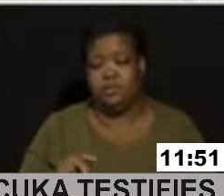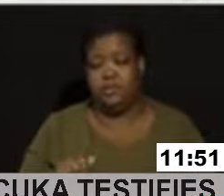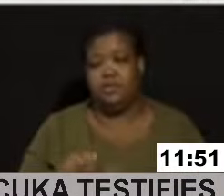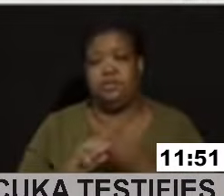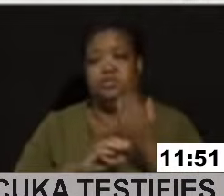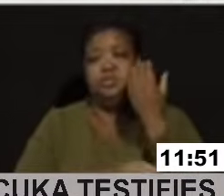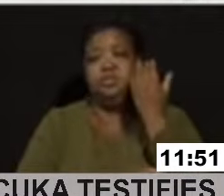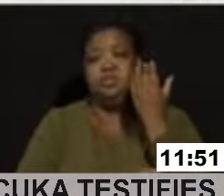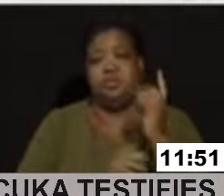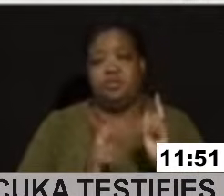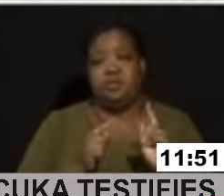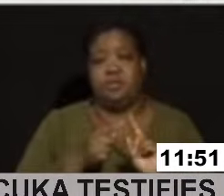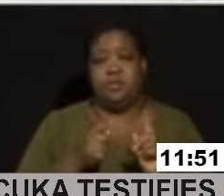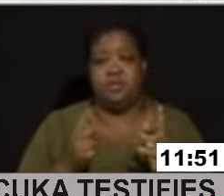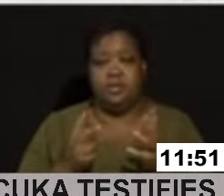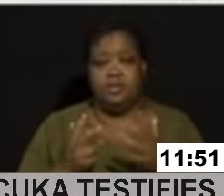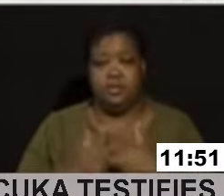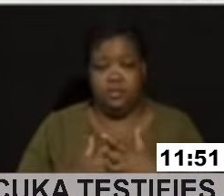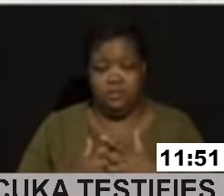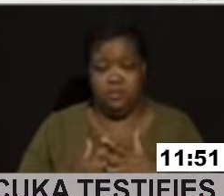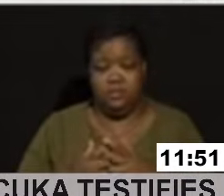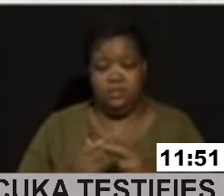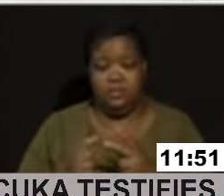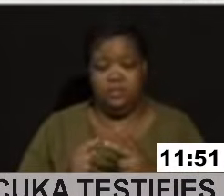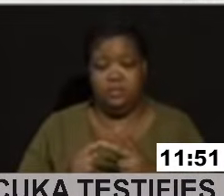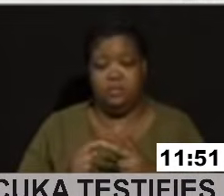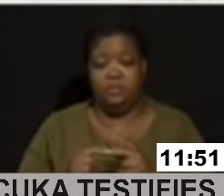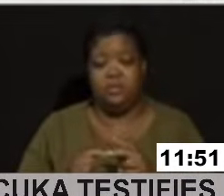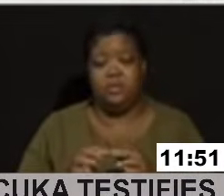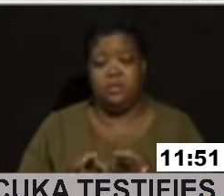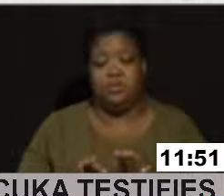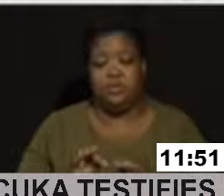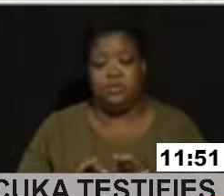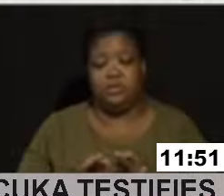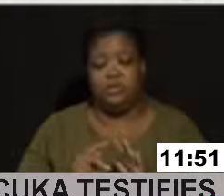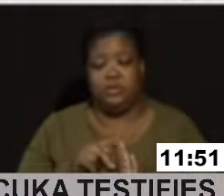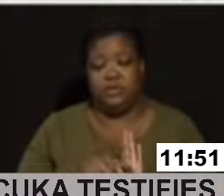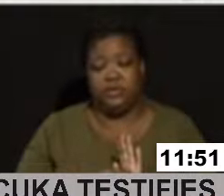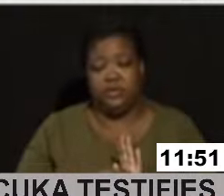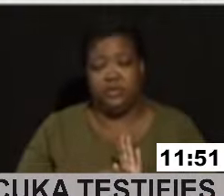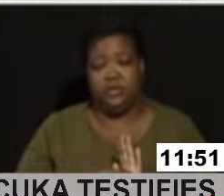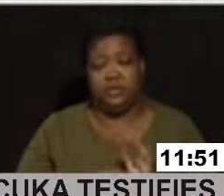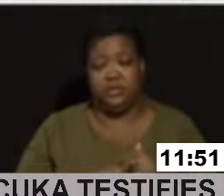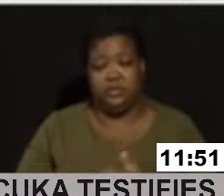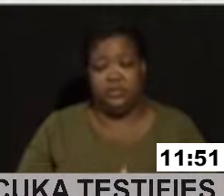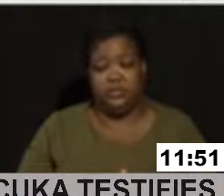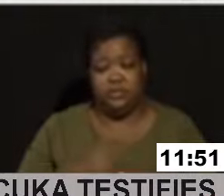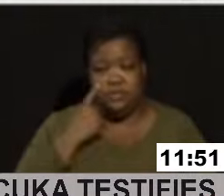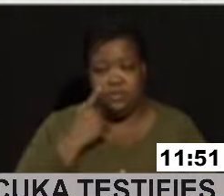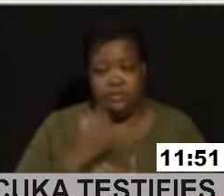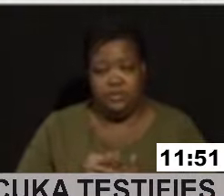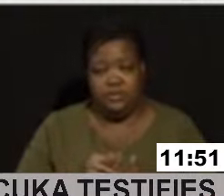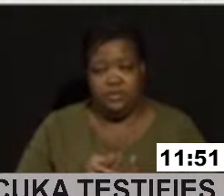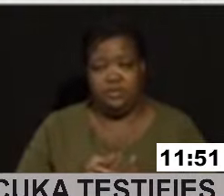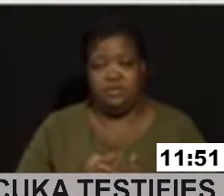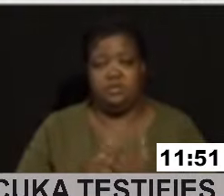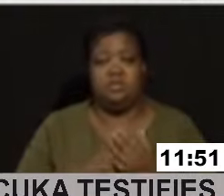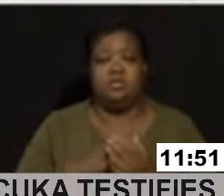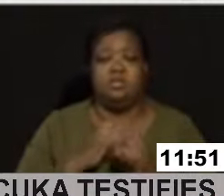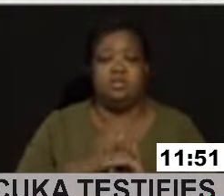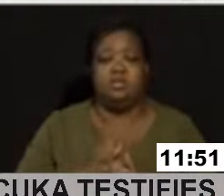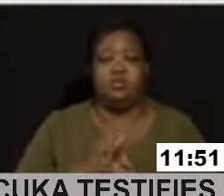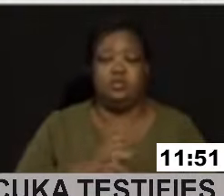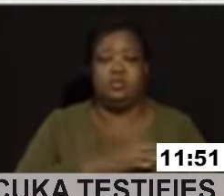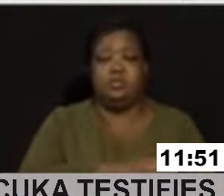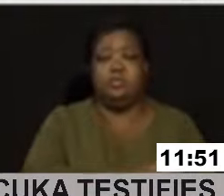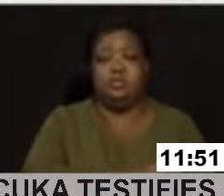mandate, informed by its prosecutorial policy, evidential sufficiency, institutional capacity, and